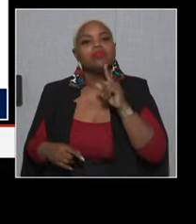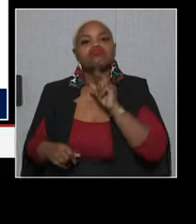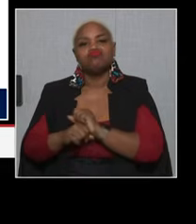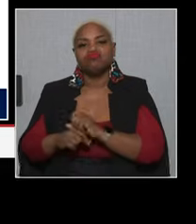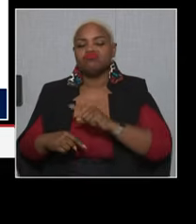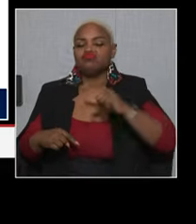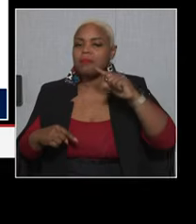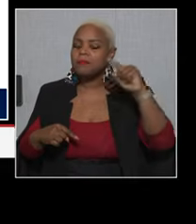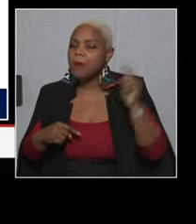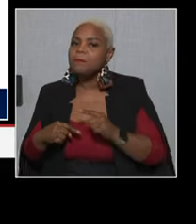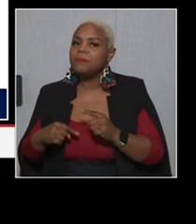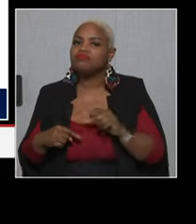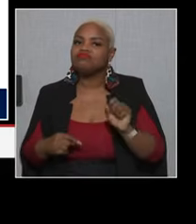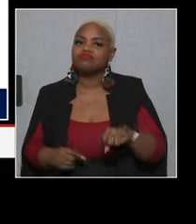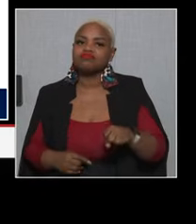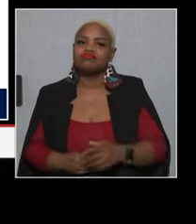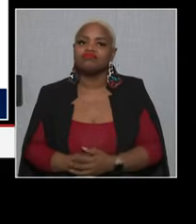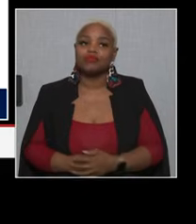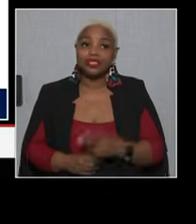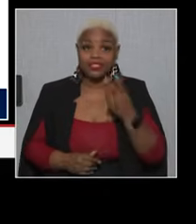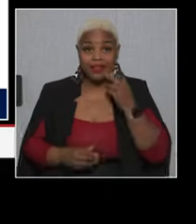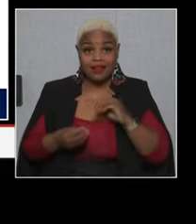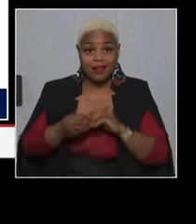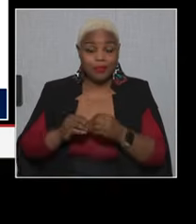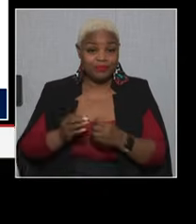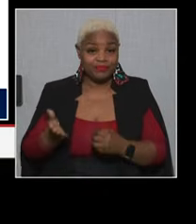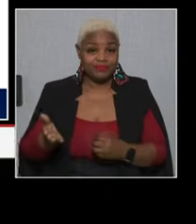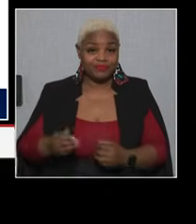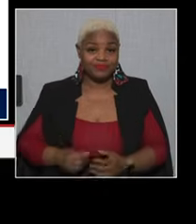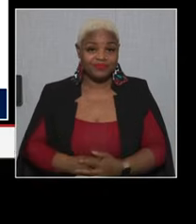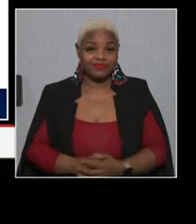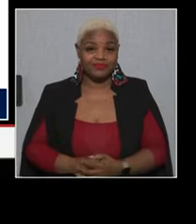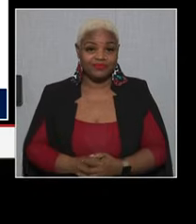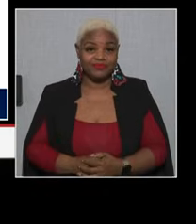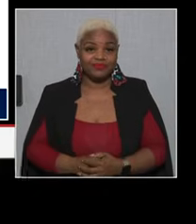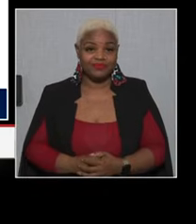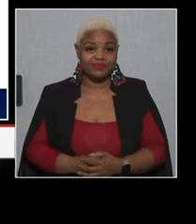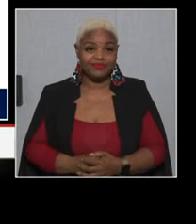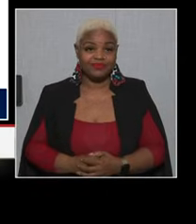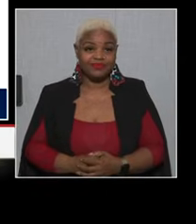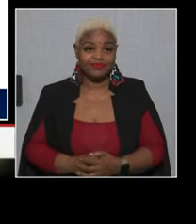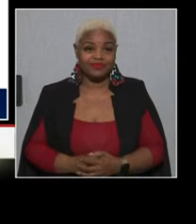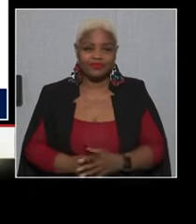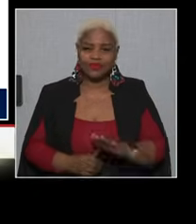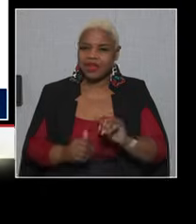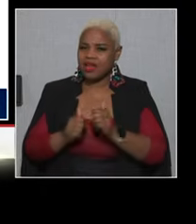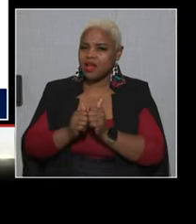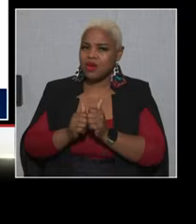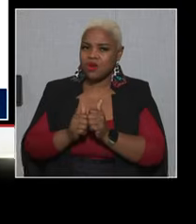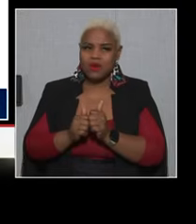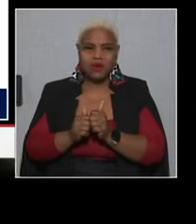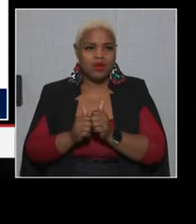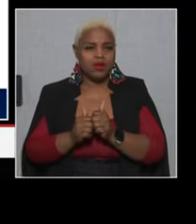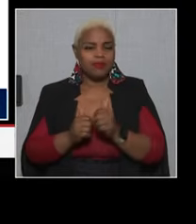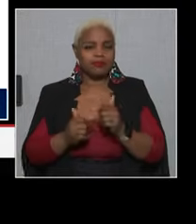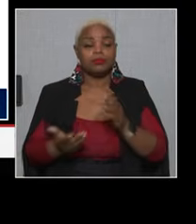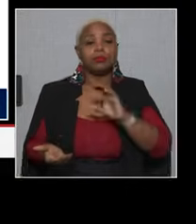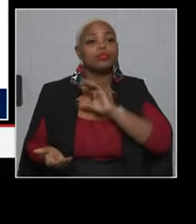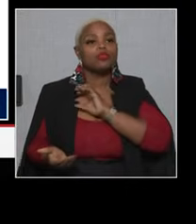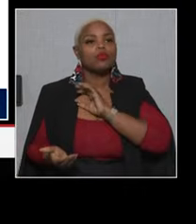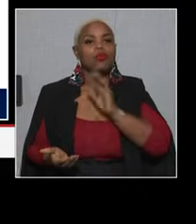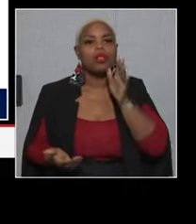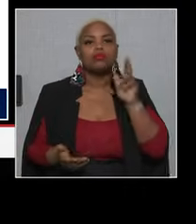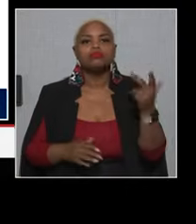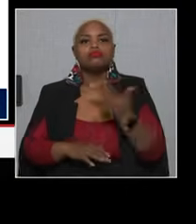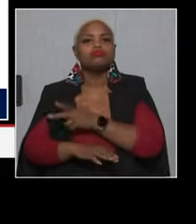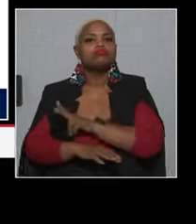homicides. And this is really driven by the high visibility work of our patrol officers, as well as the work that our detectives are